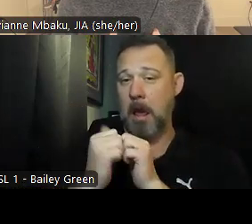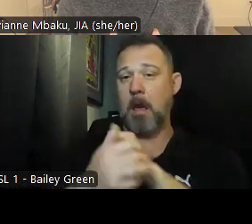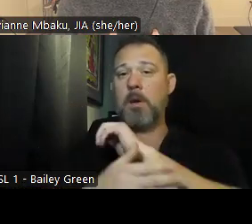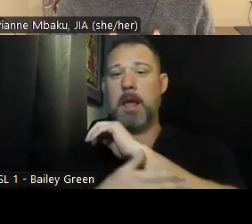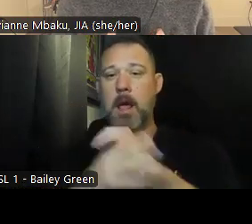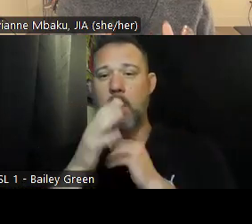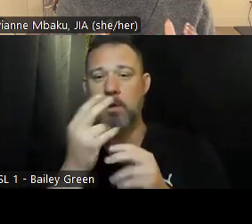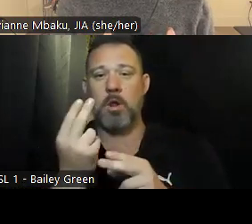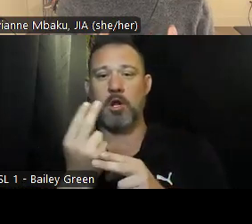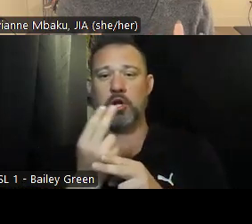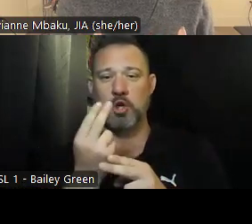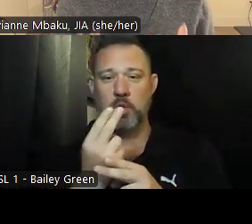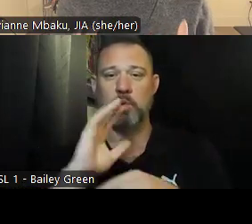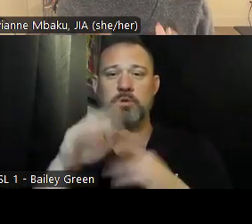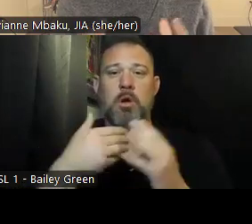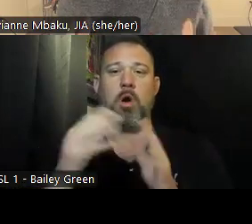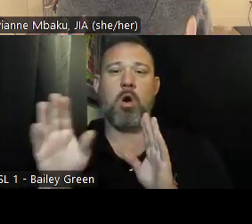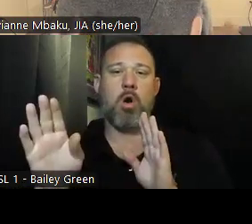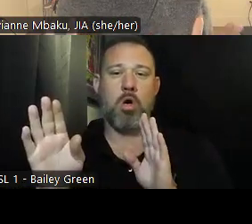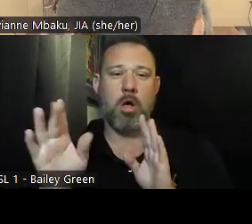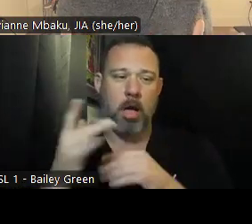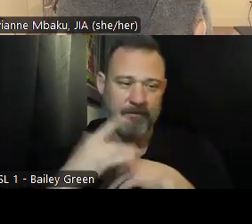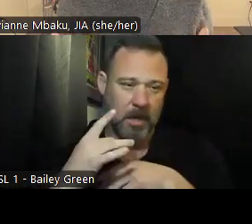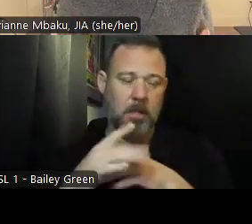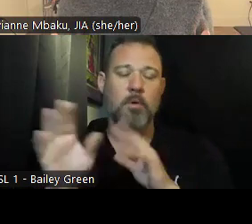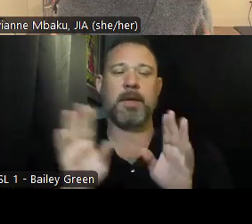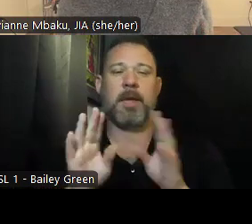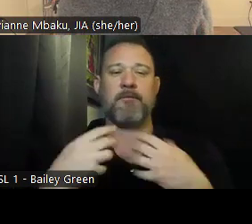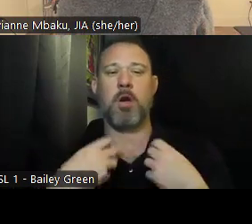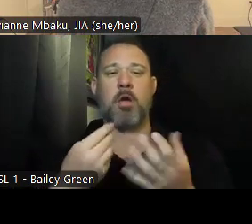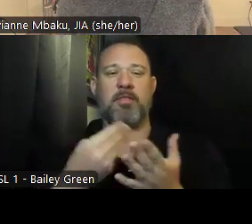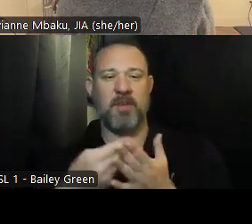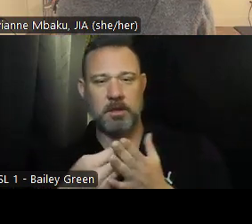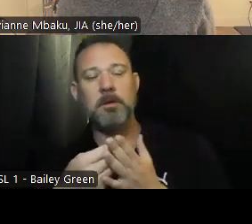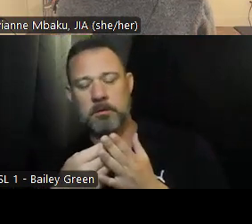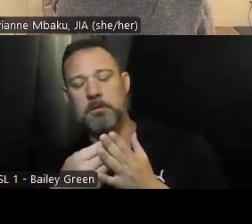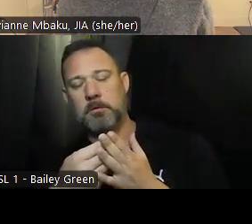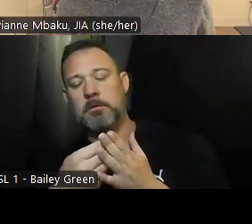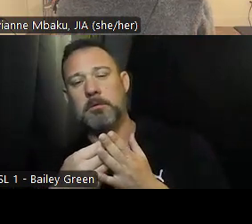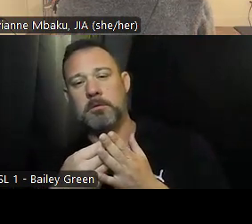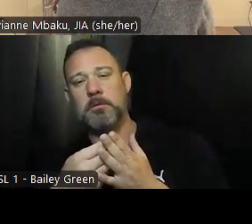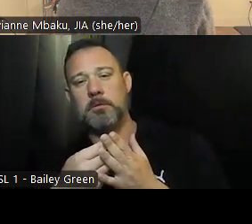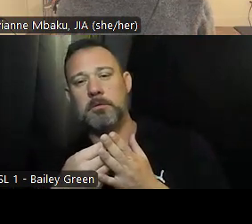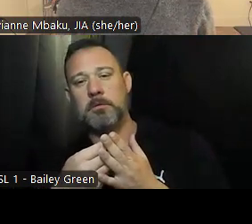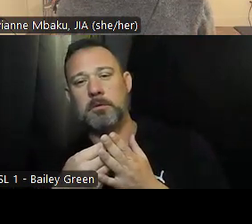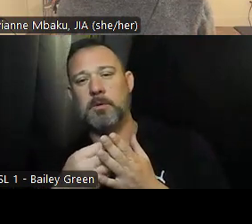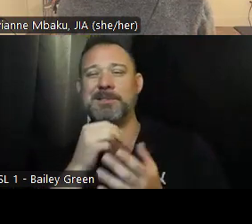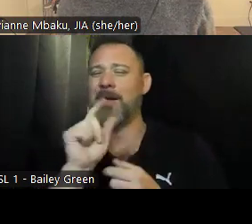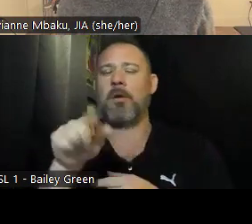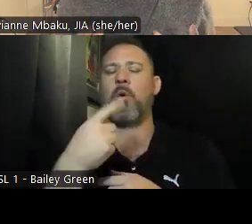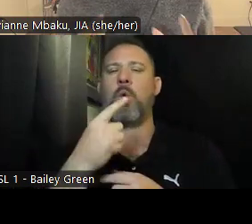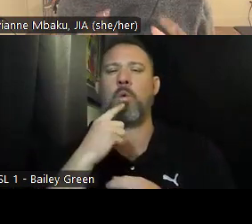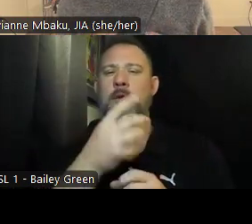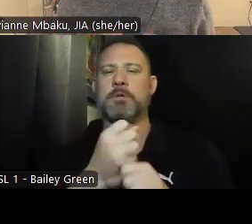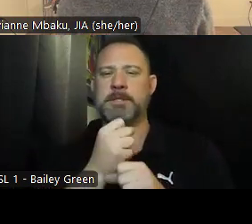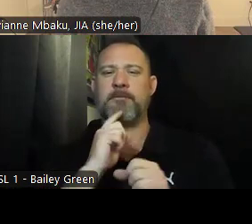will use all available behavioral health funding. So that's not just funding that they receive from